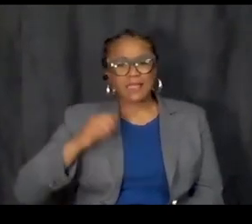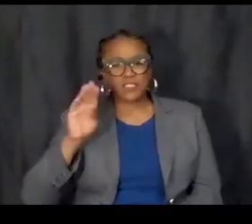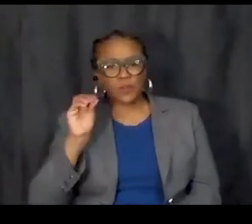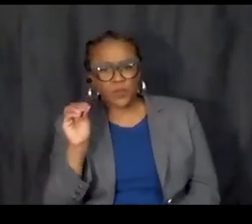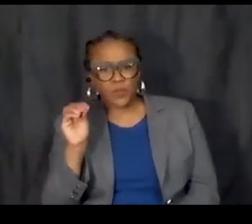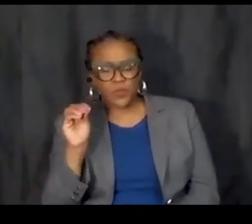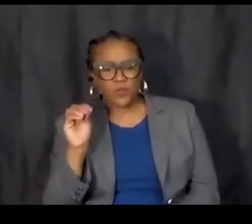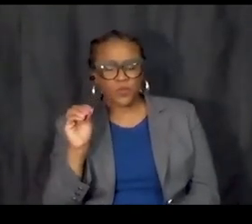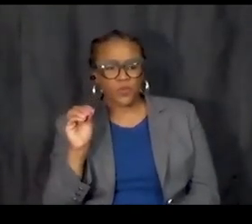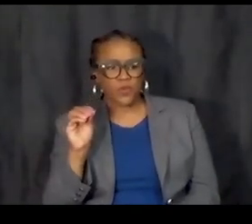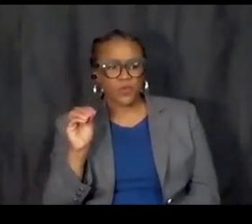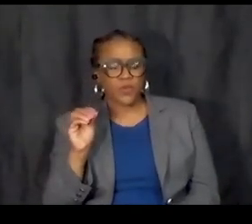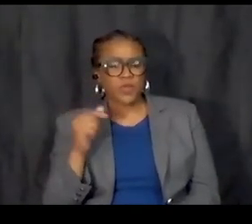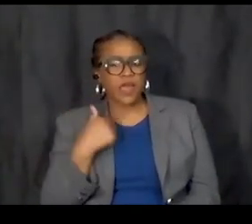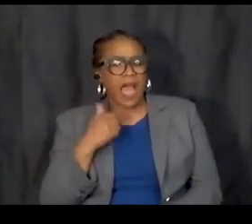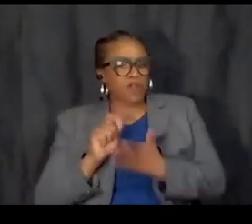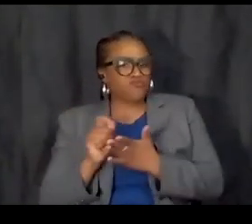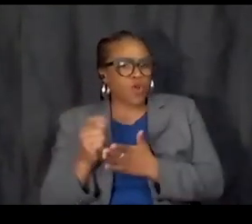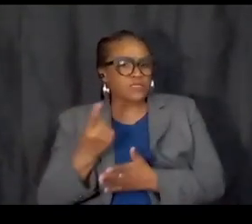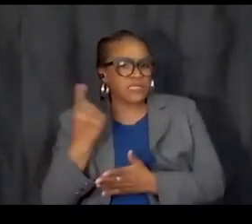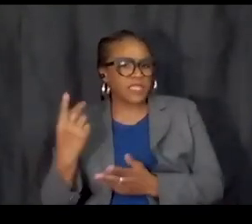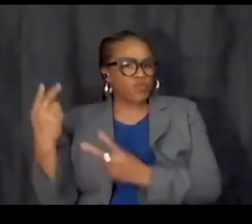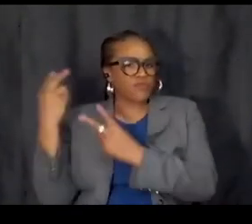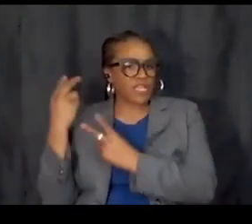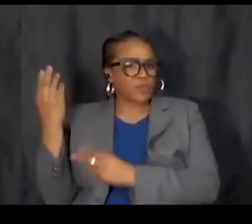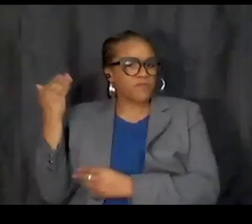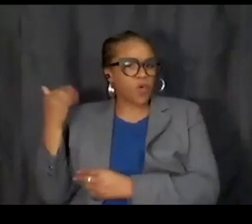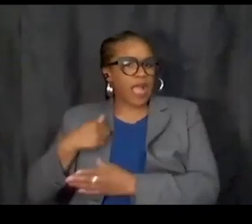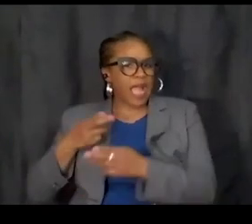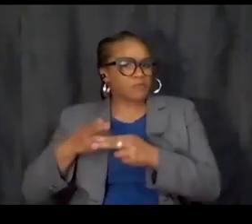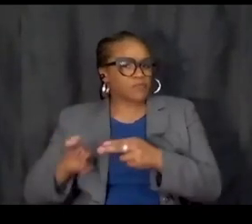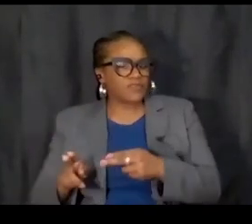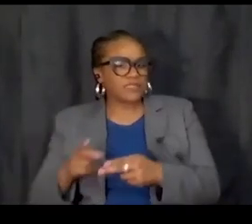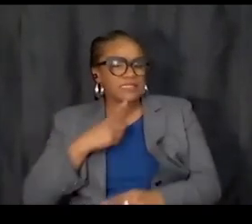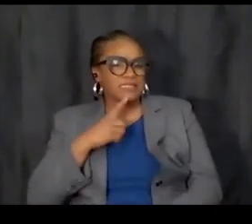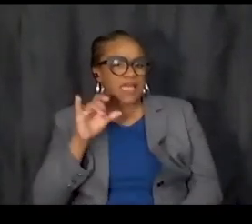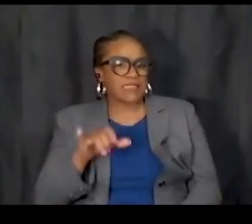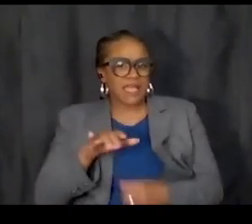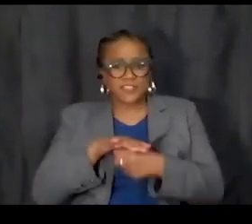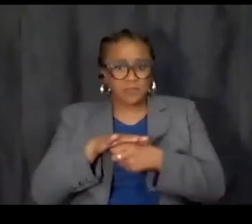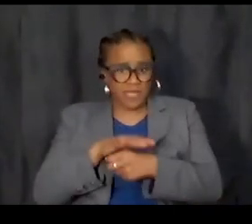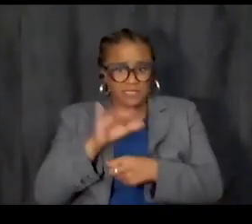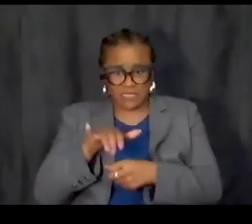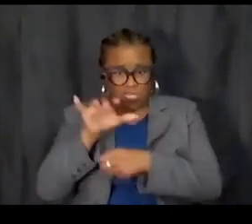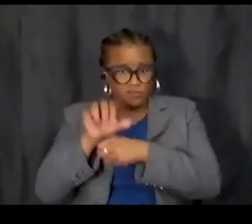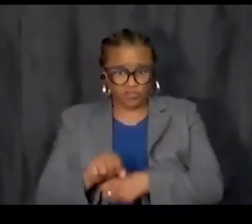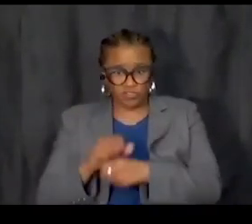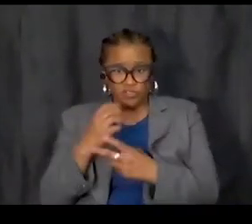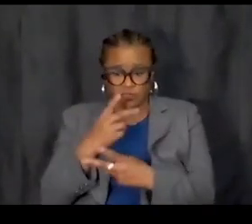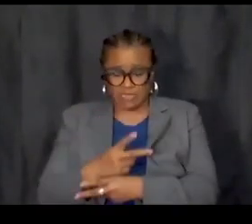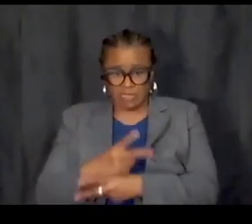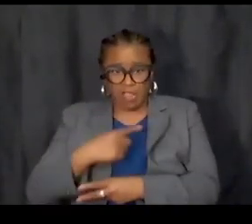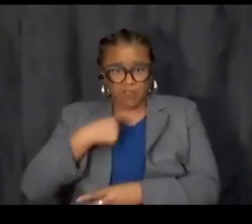a reflection once, where I just briefly said that the spaces that have traditionally nurtured me as a writer, I mentioned the Blue Ridge